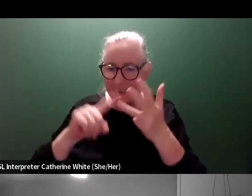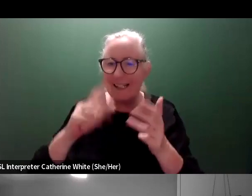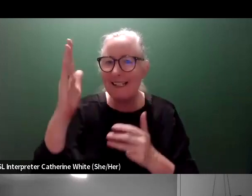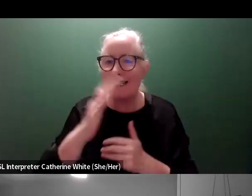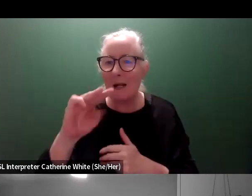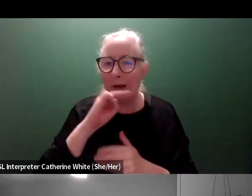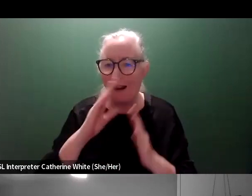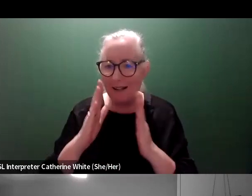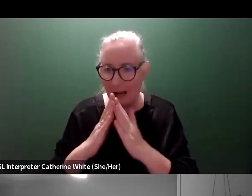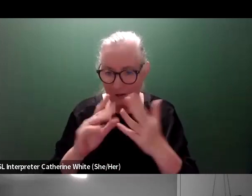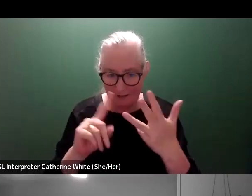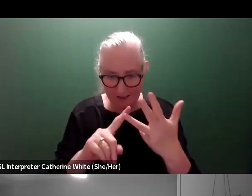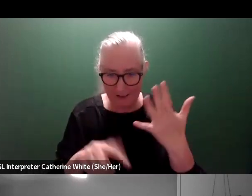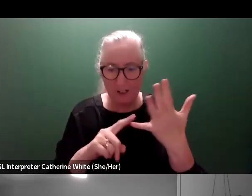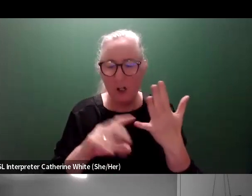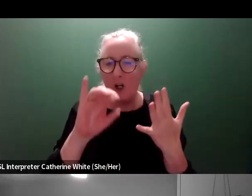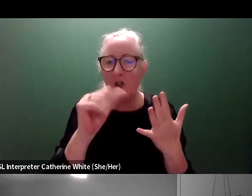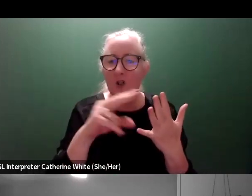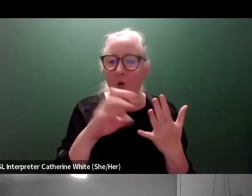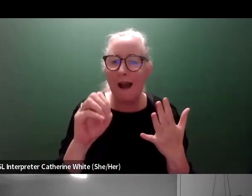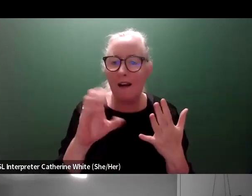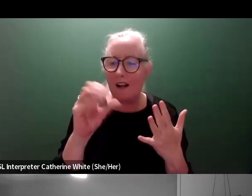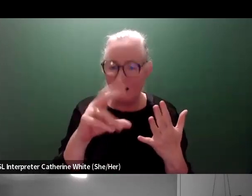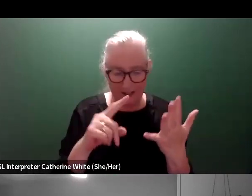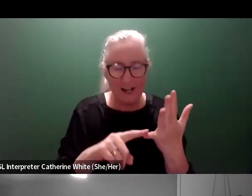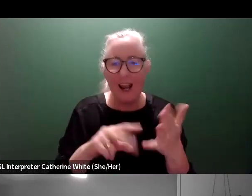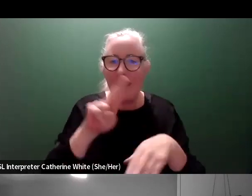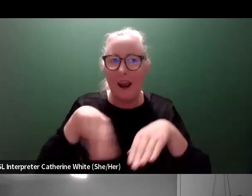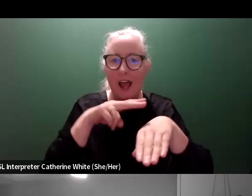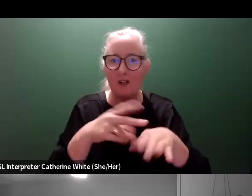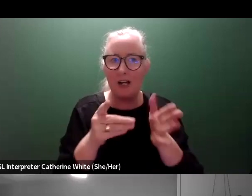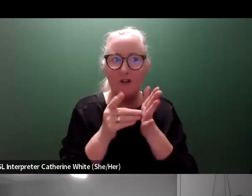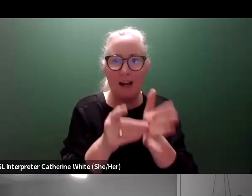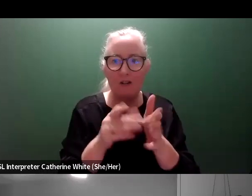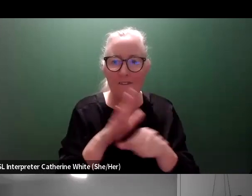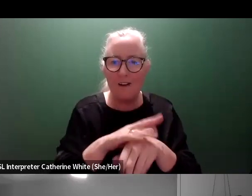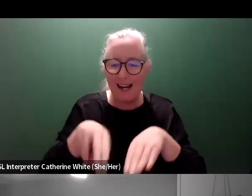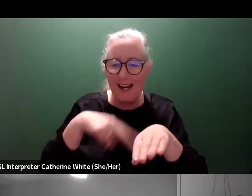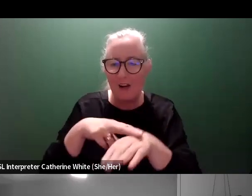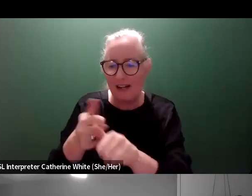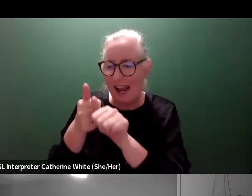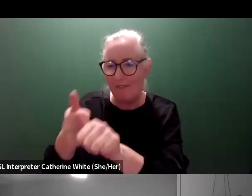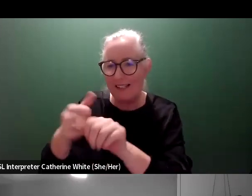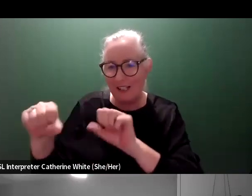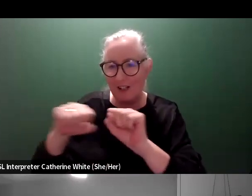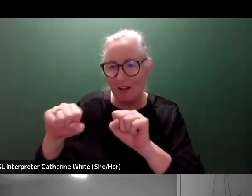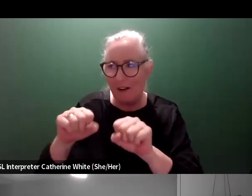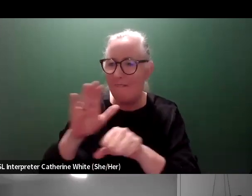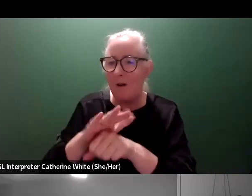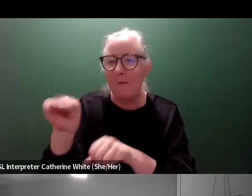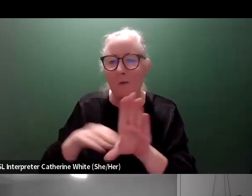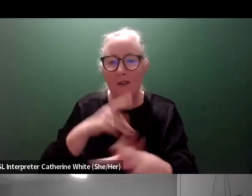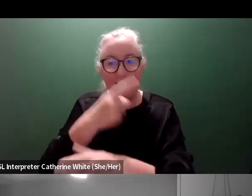House, and Joanne Condon, National Director for the National Advocacy Service for People with